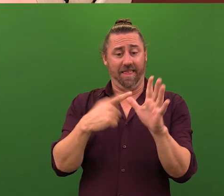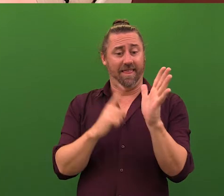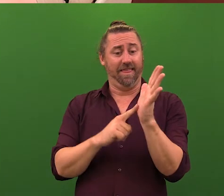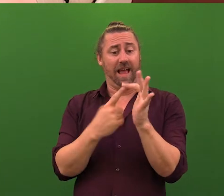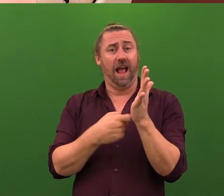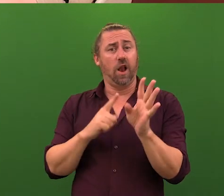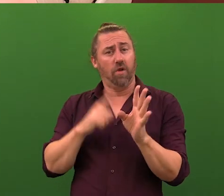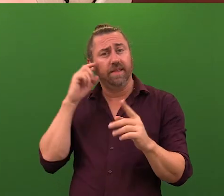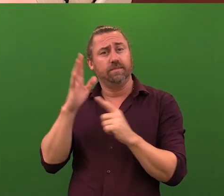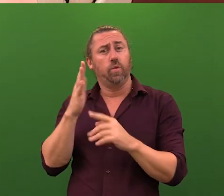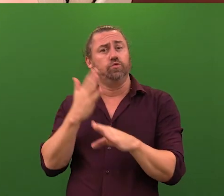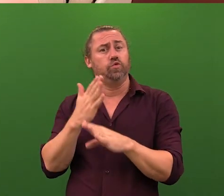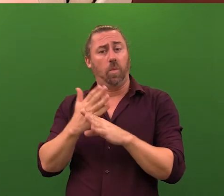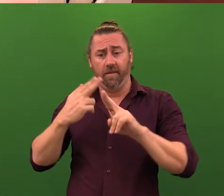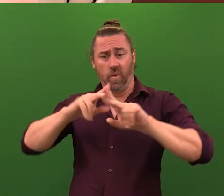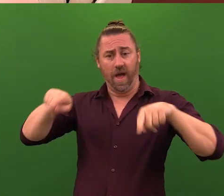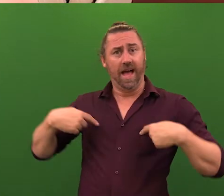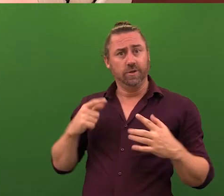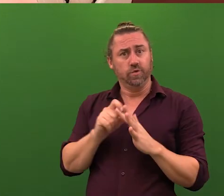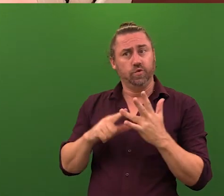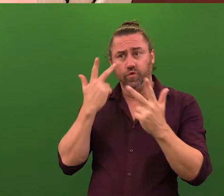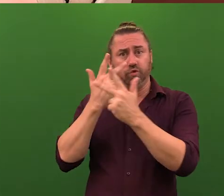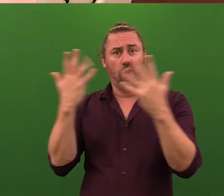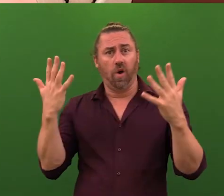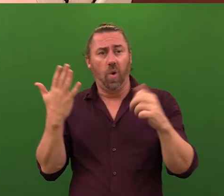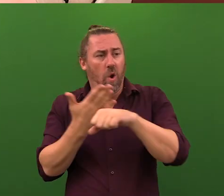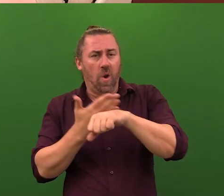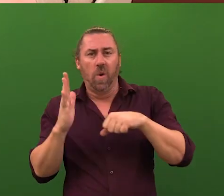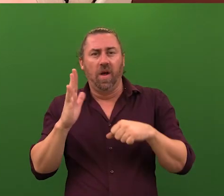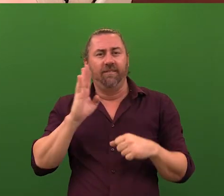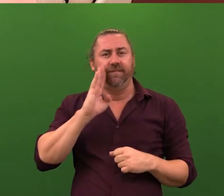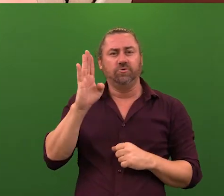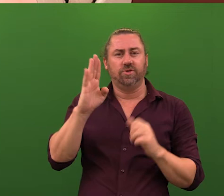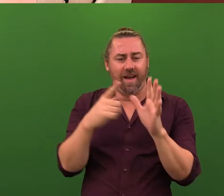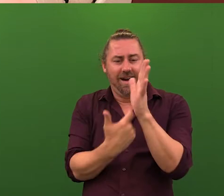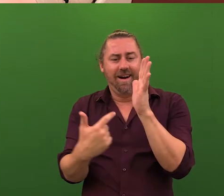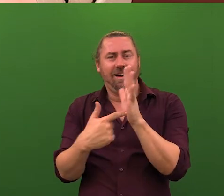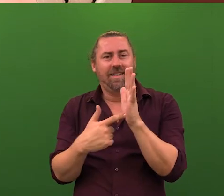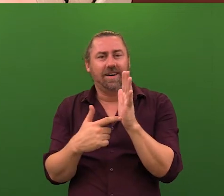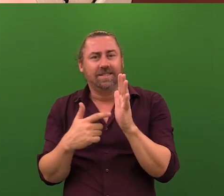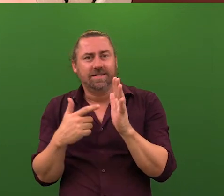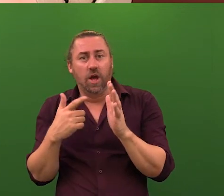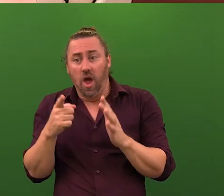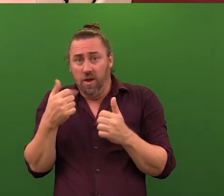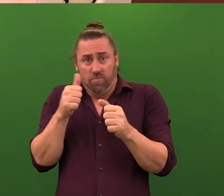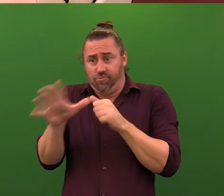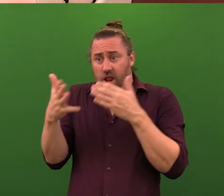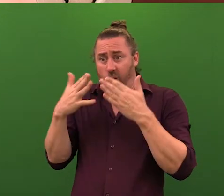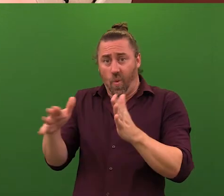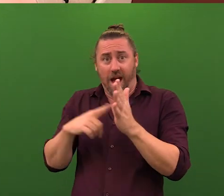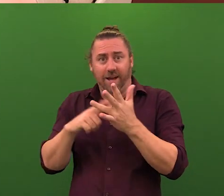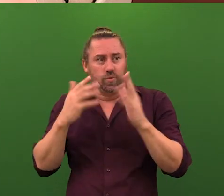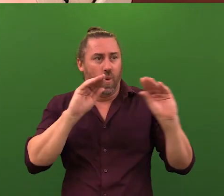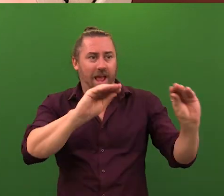have a really important role to play there. I think contemporary art is such a great vehicle for educating people